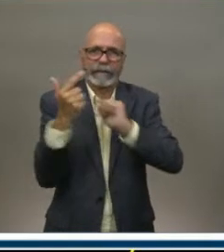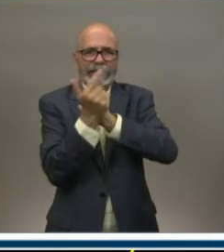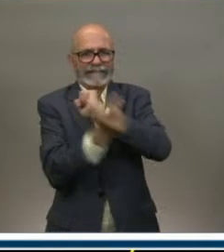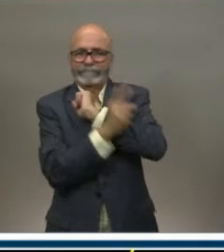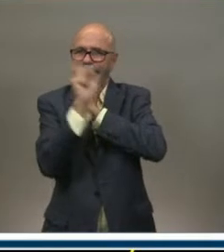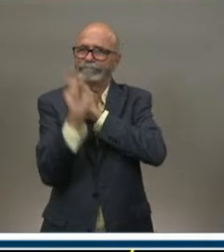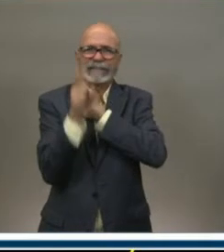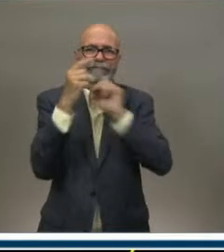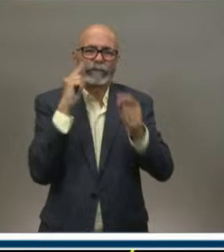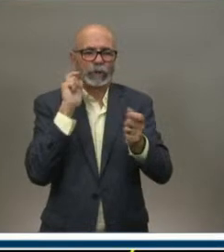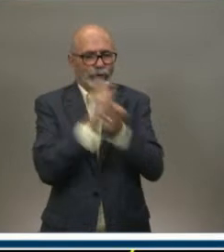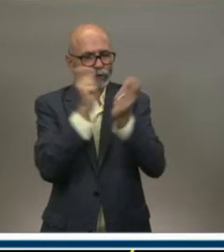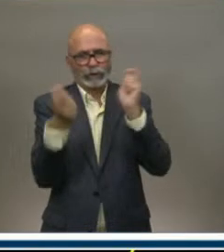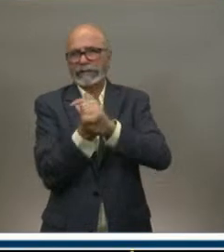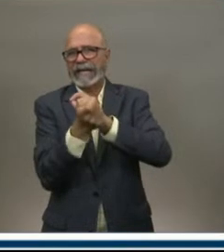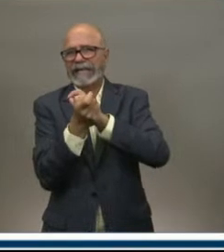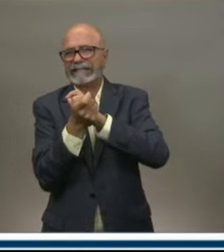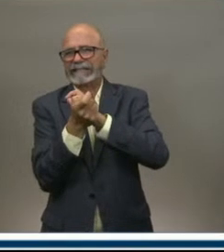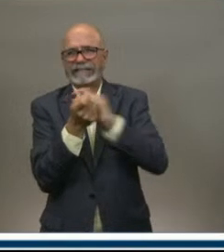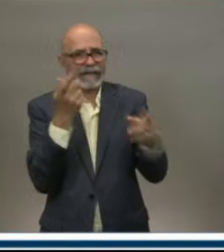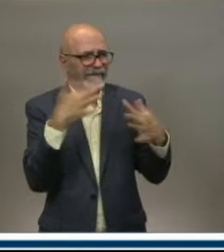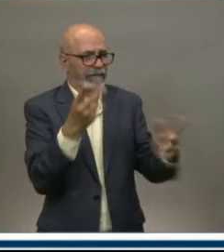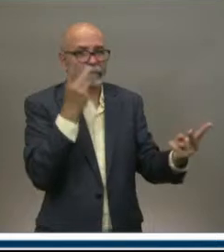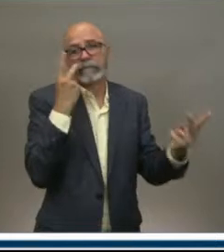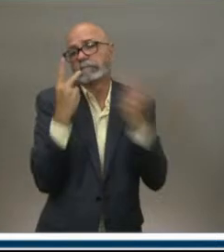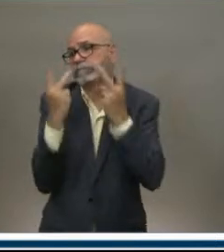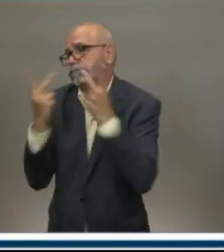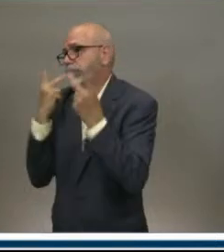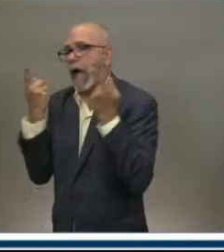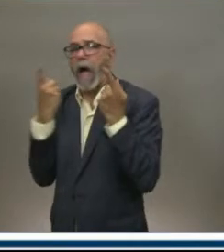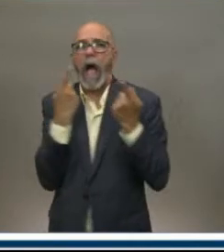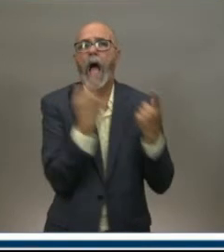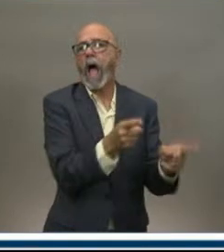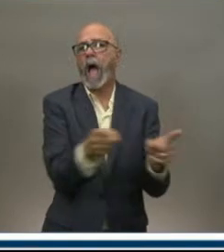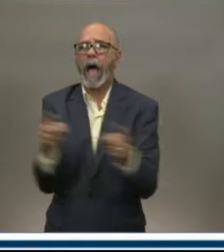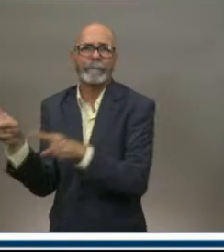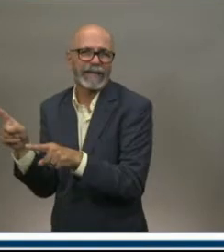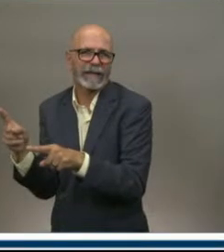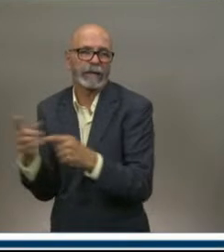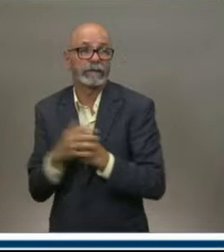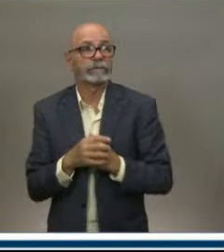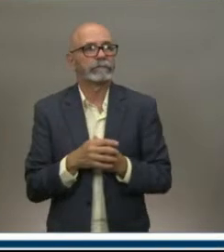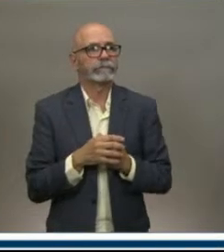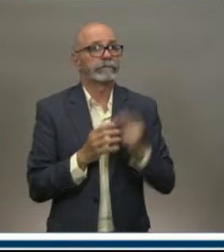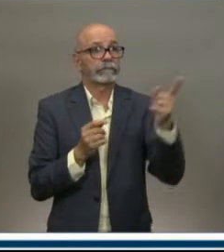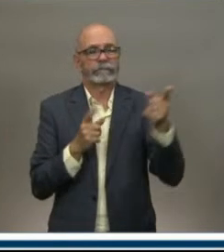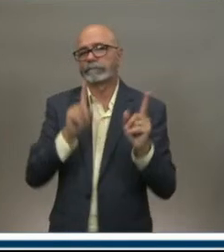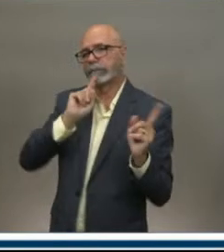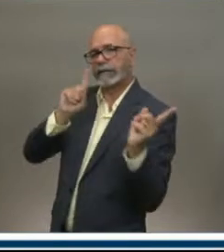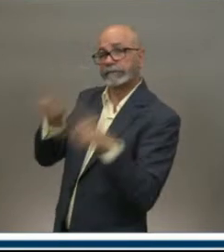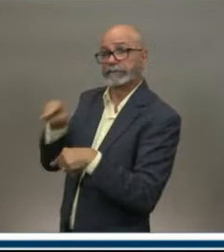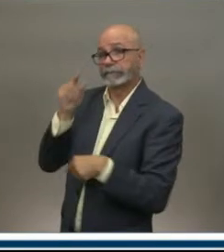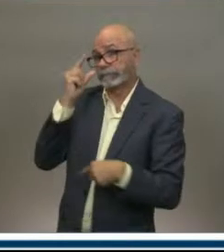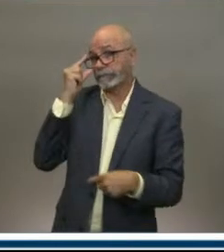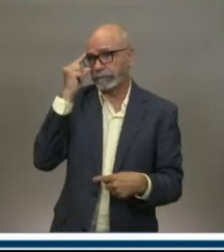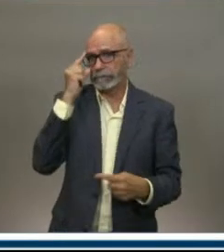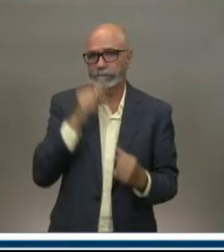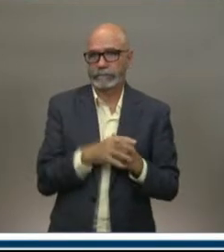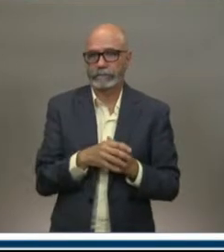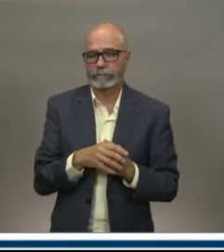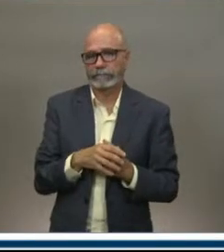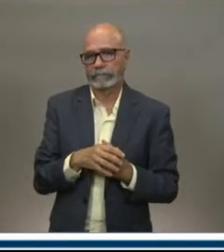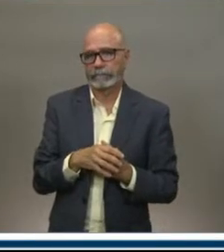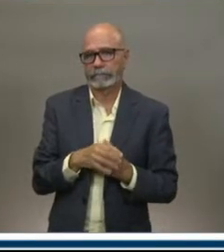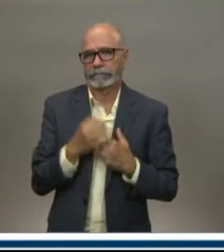based on work that already exists in other provinces and states? As we looked at this, at least in my tenure,